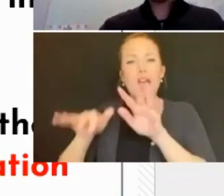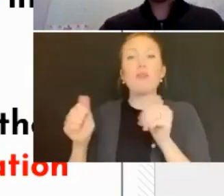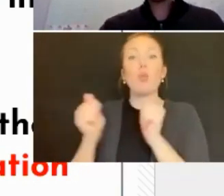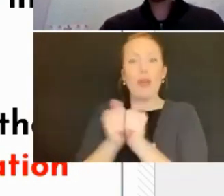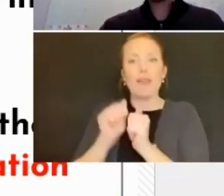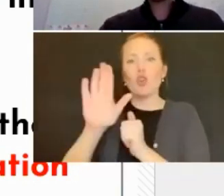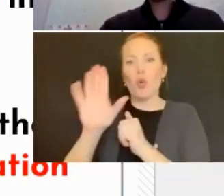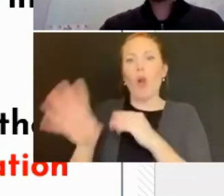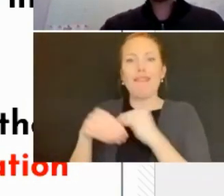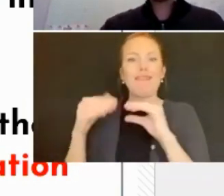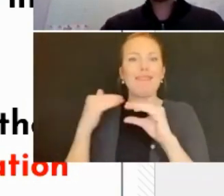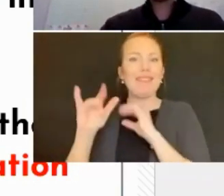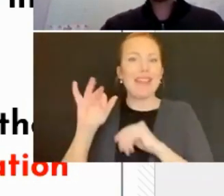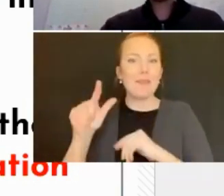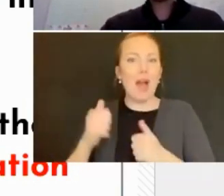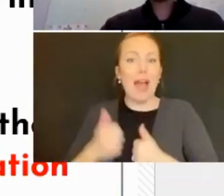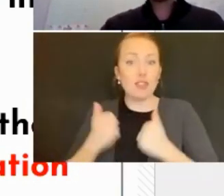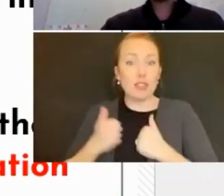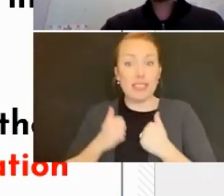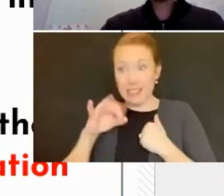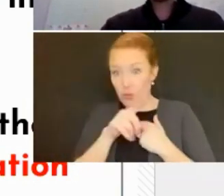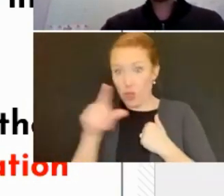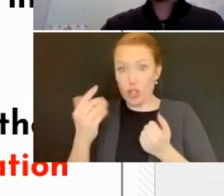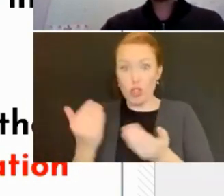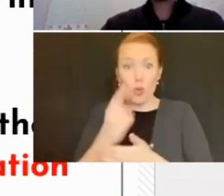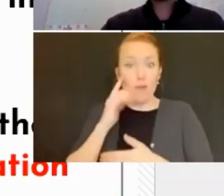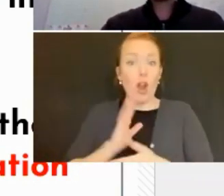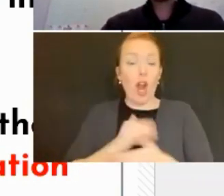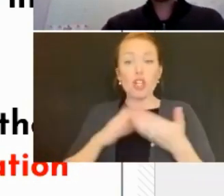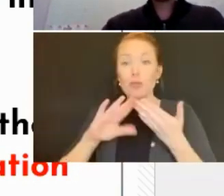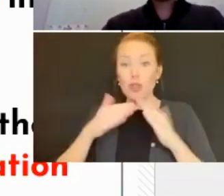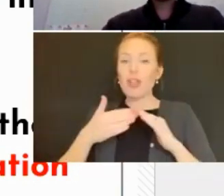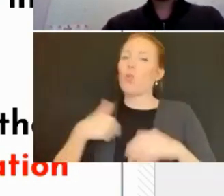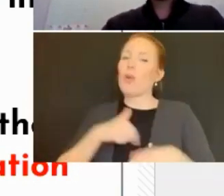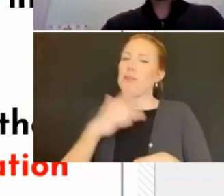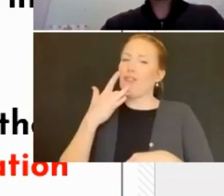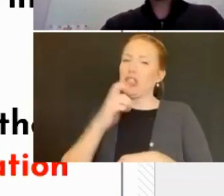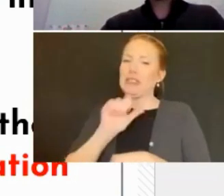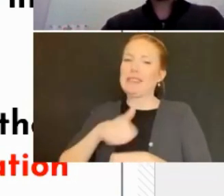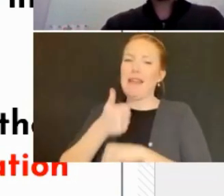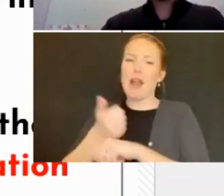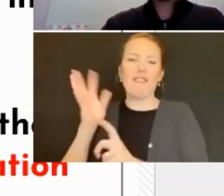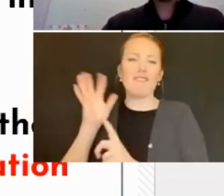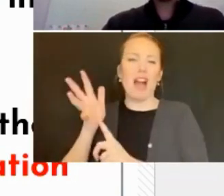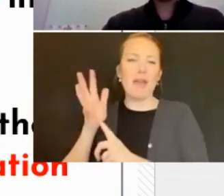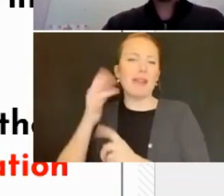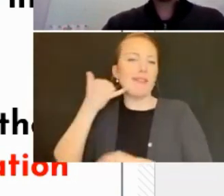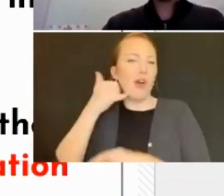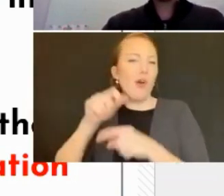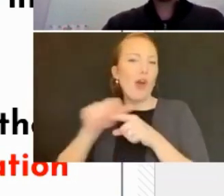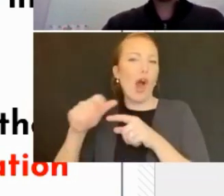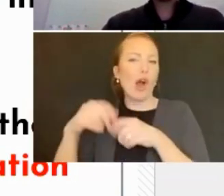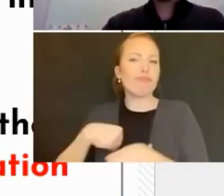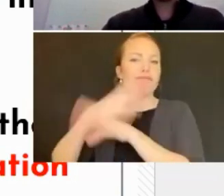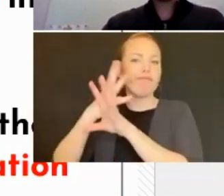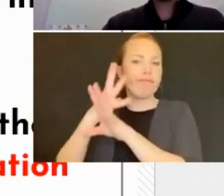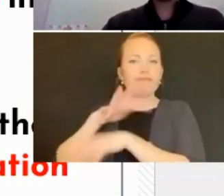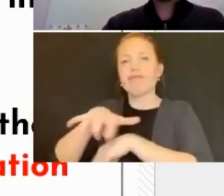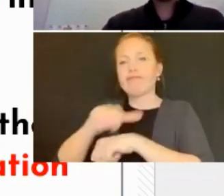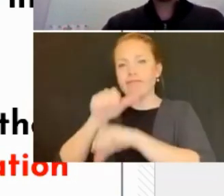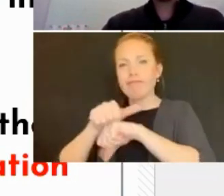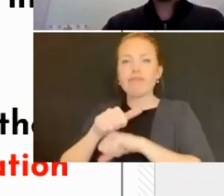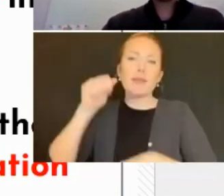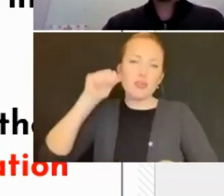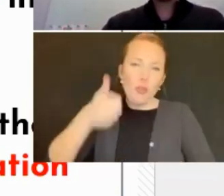address. And for those who are new to our community, we like to do a 5-minute phone call somewhere in your day tomorrow to say hello and help